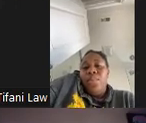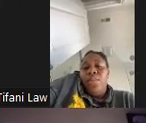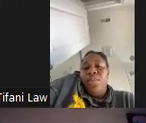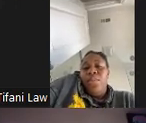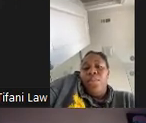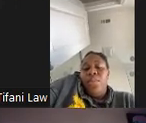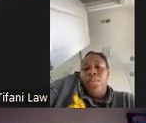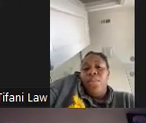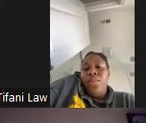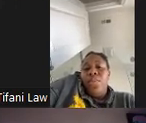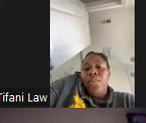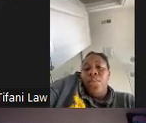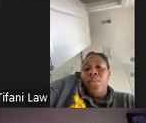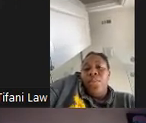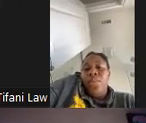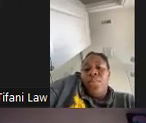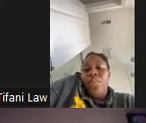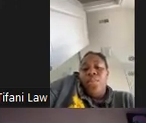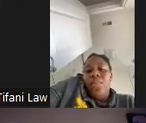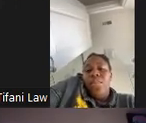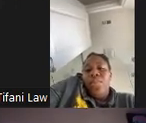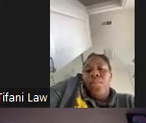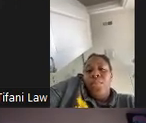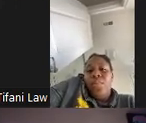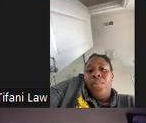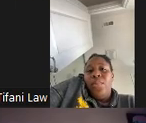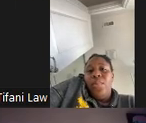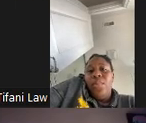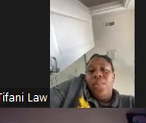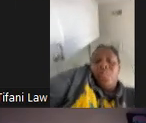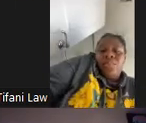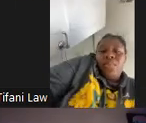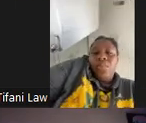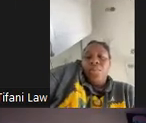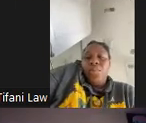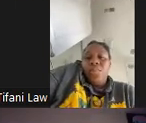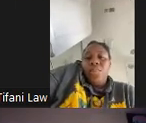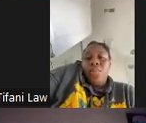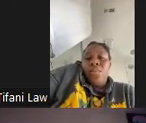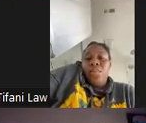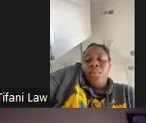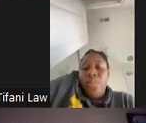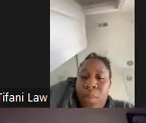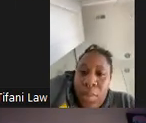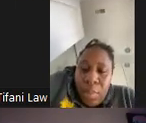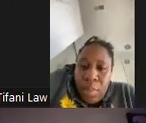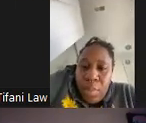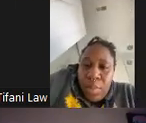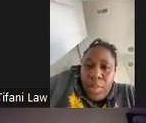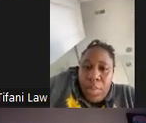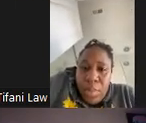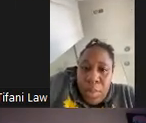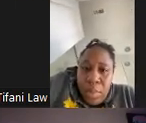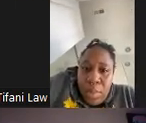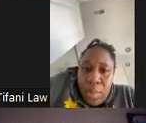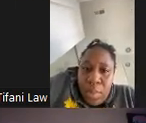gentleman who has AIDS who is speaking out his own coffin for his funeral. In the middle picture, we have the AIDS quilt,